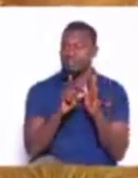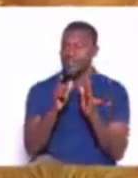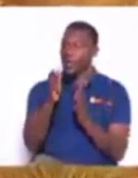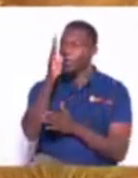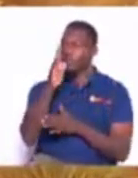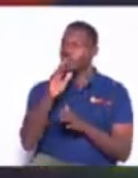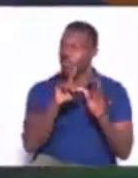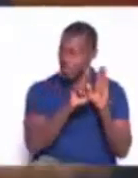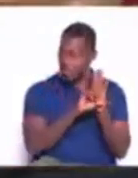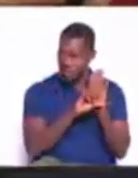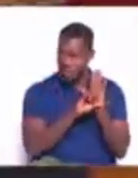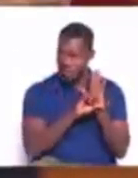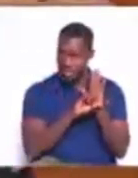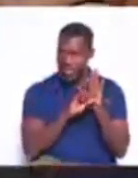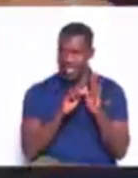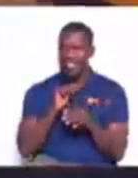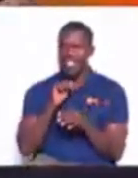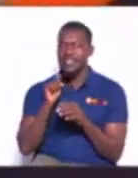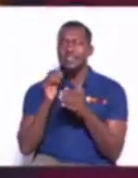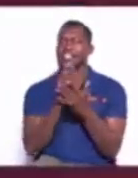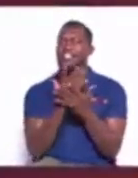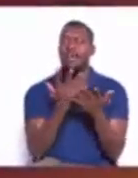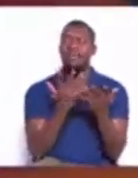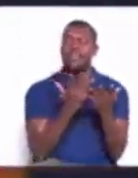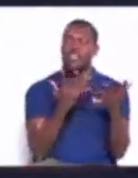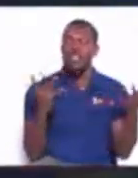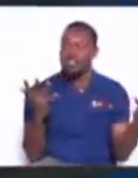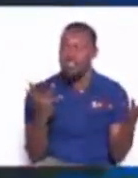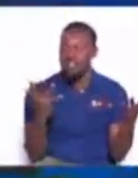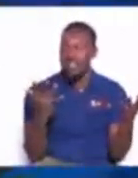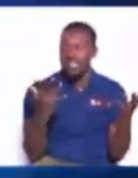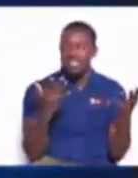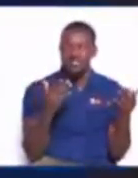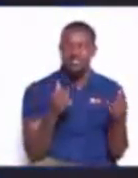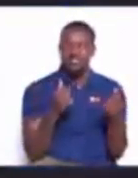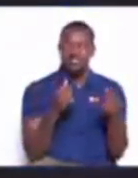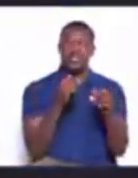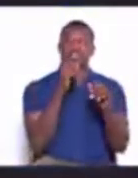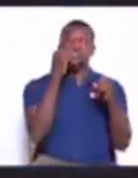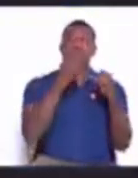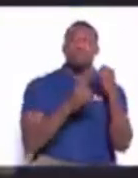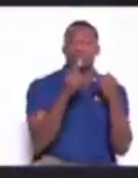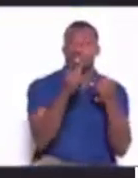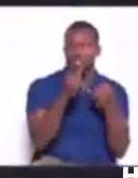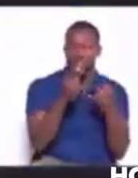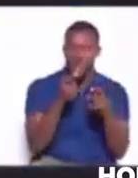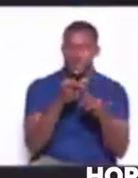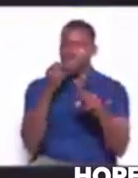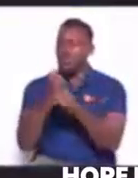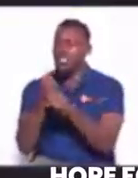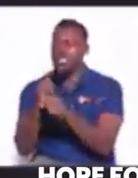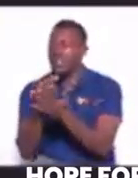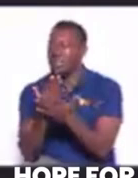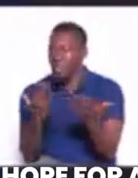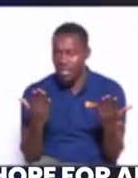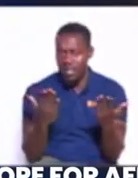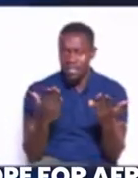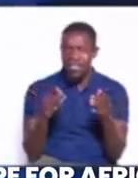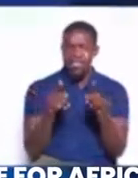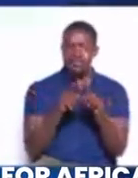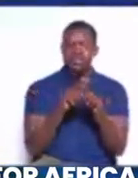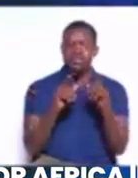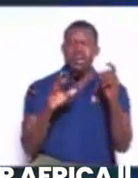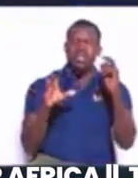law is not something restrictive. God's law is not something that takes away our